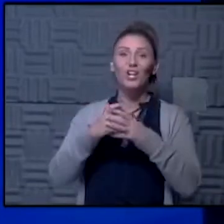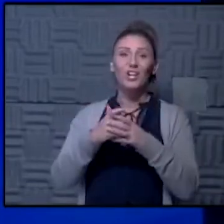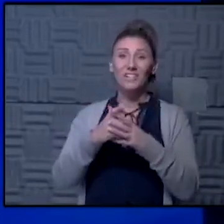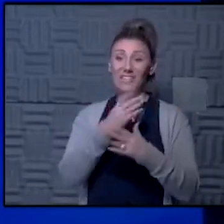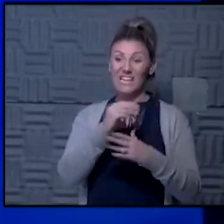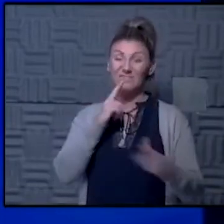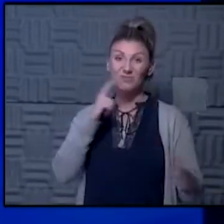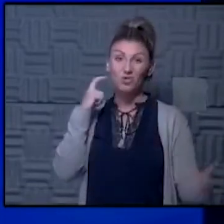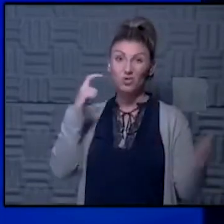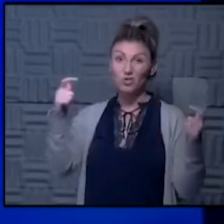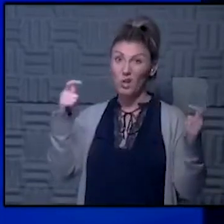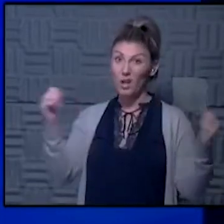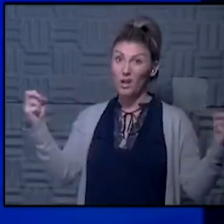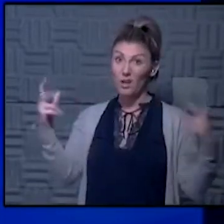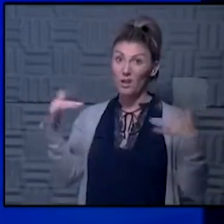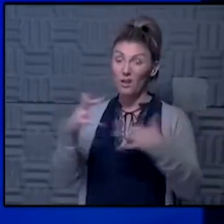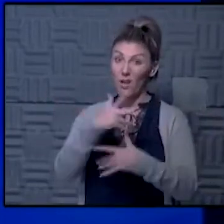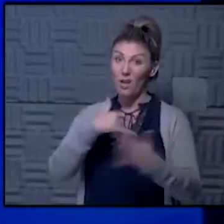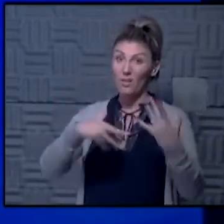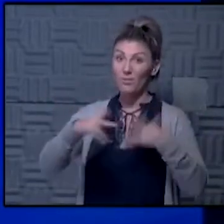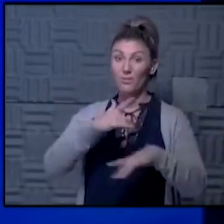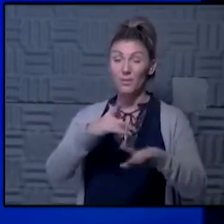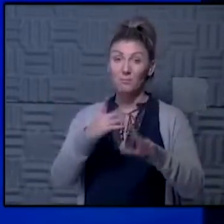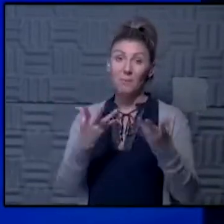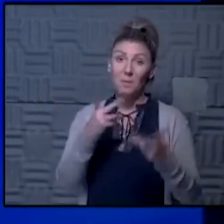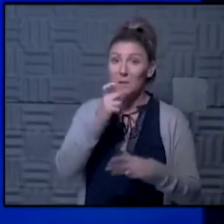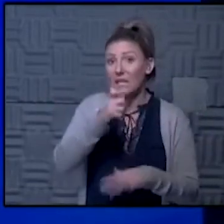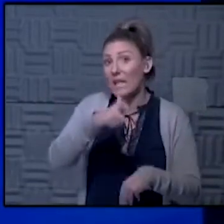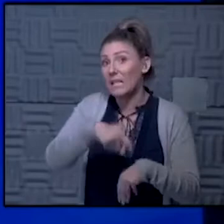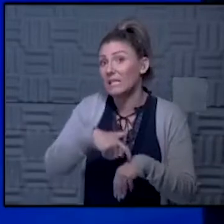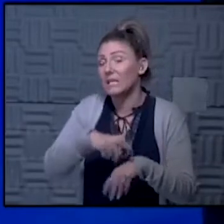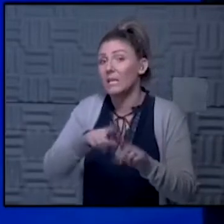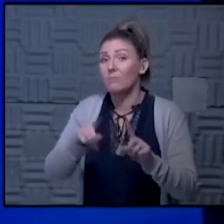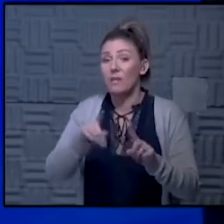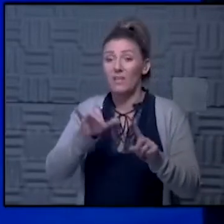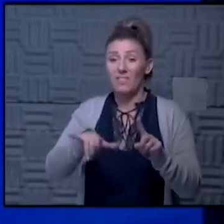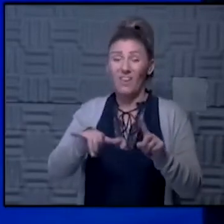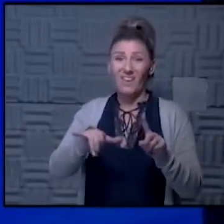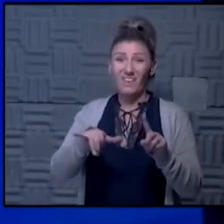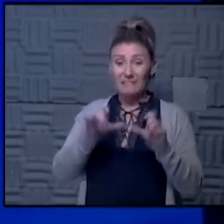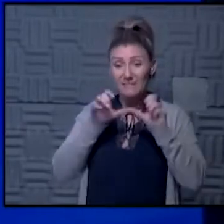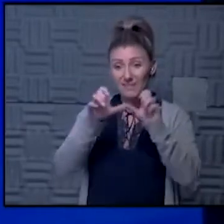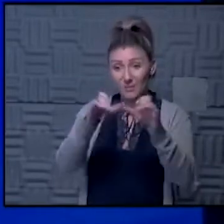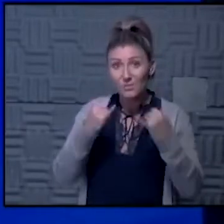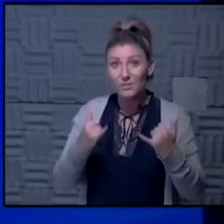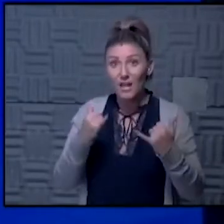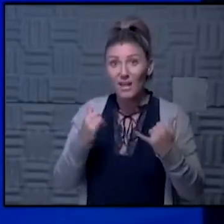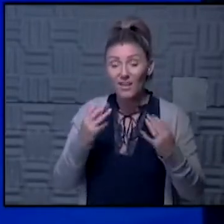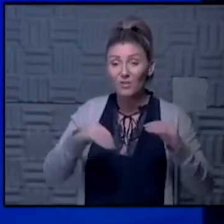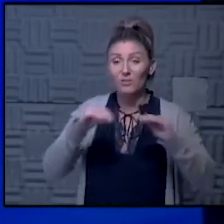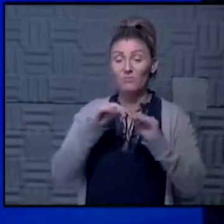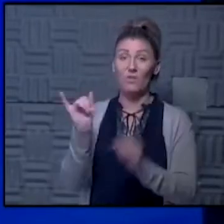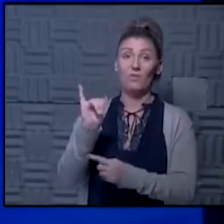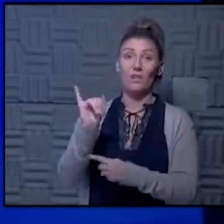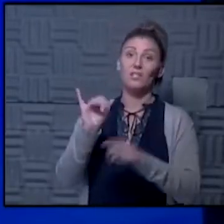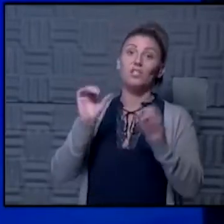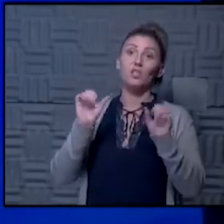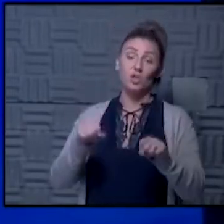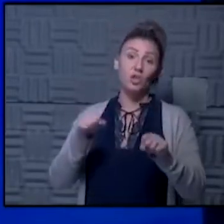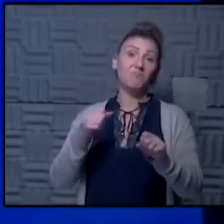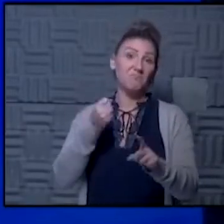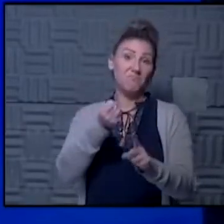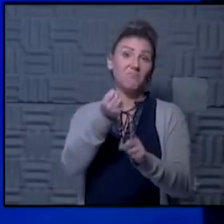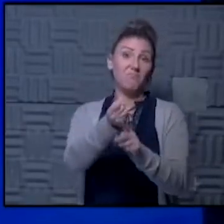big gatherings, maybe not at the time, but if that sort of gathering behavior continues now, where there's more infection, those things could